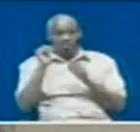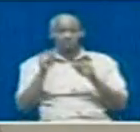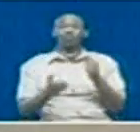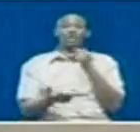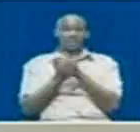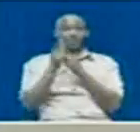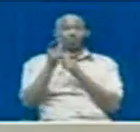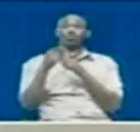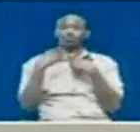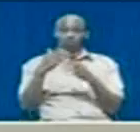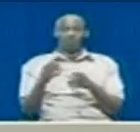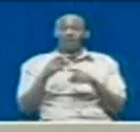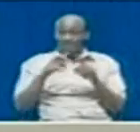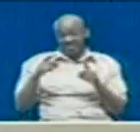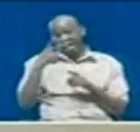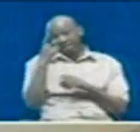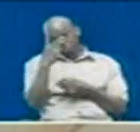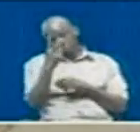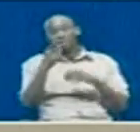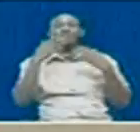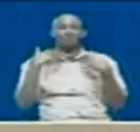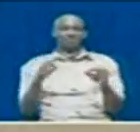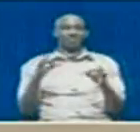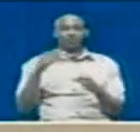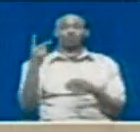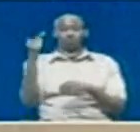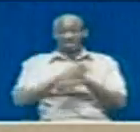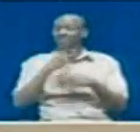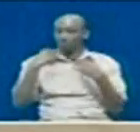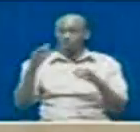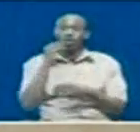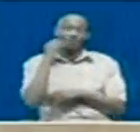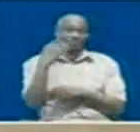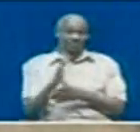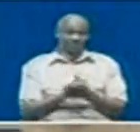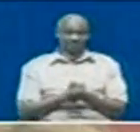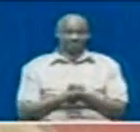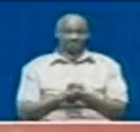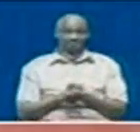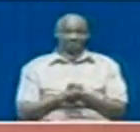helped to leave the room. And two were allowed to go home in the last 2 days. Catherine Omwando, KTN.